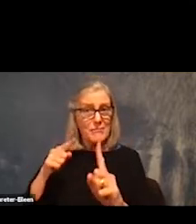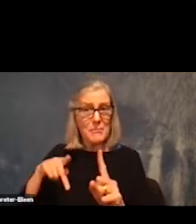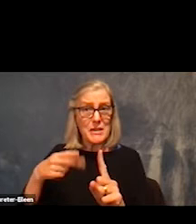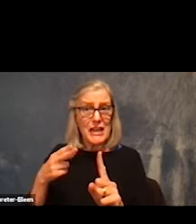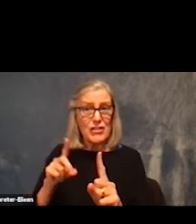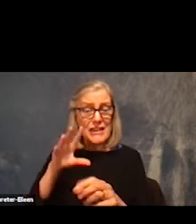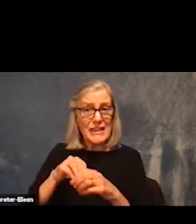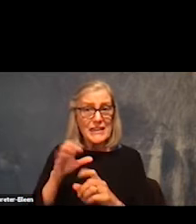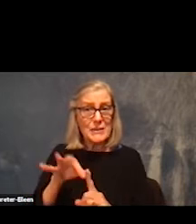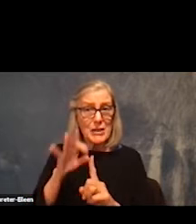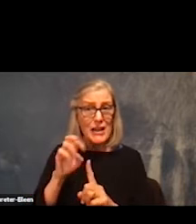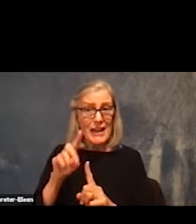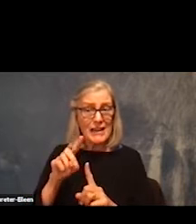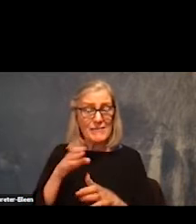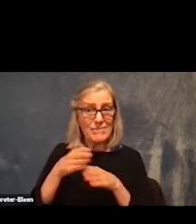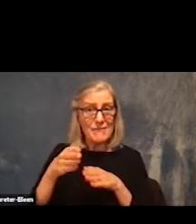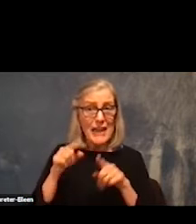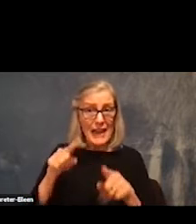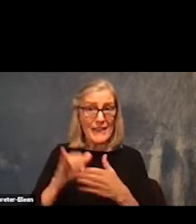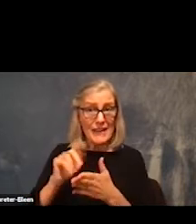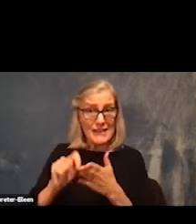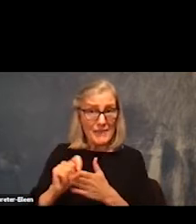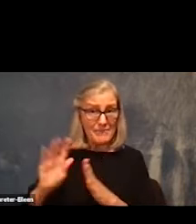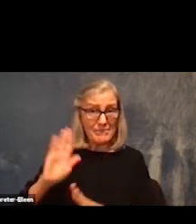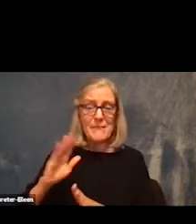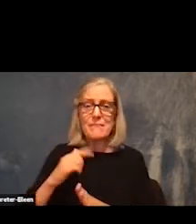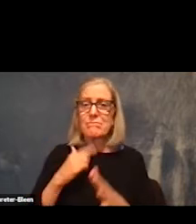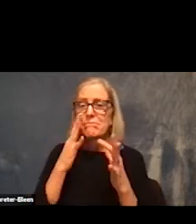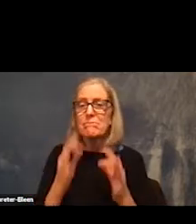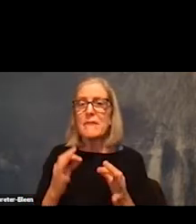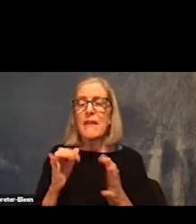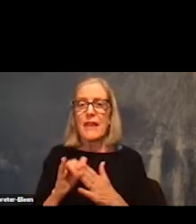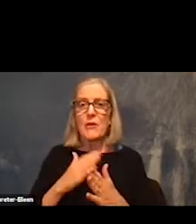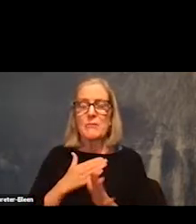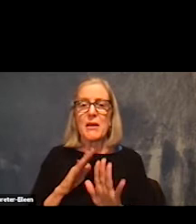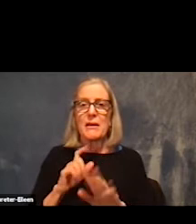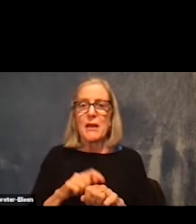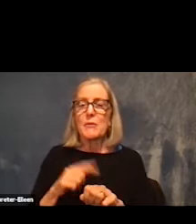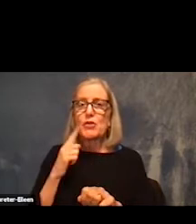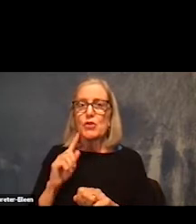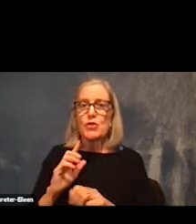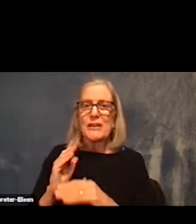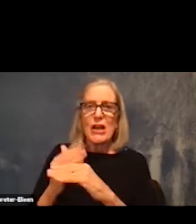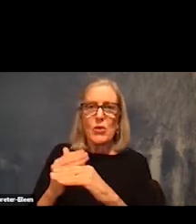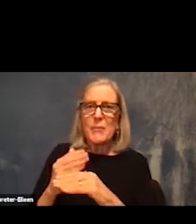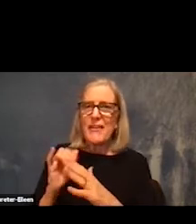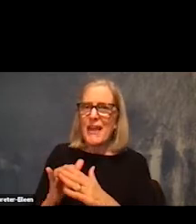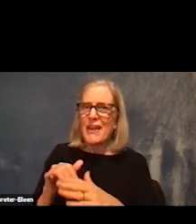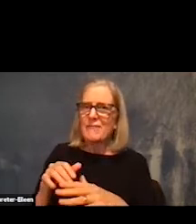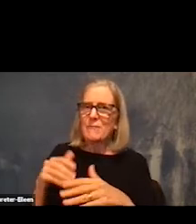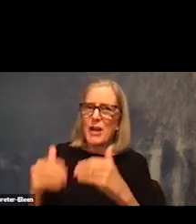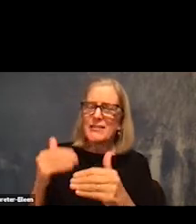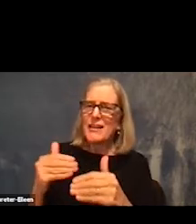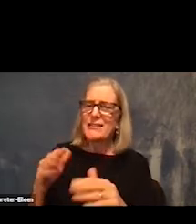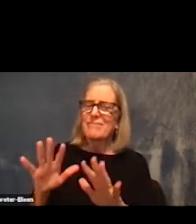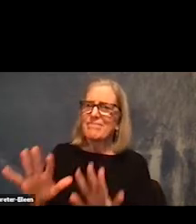was knowledgeable. I decided this was the moment to interrupt the flow, but not all families would have that courage or